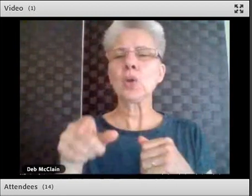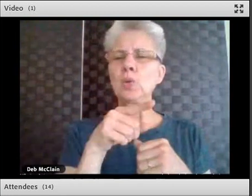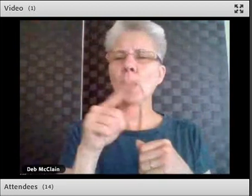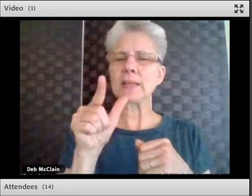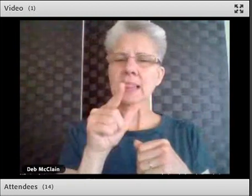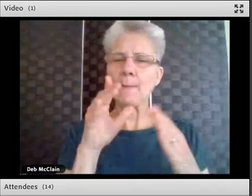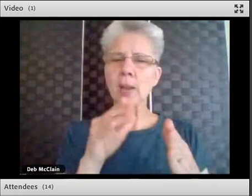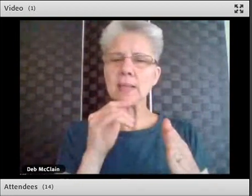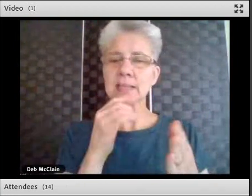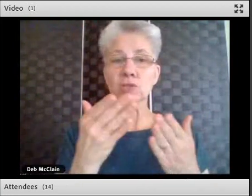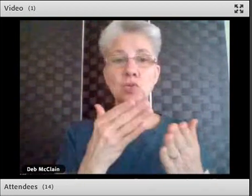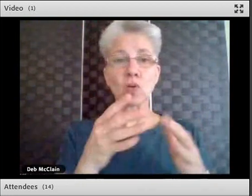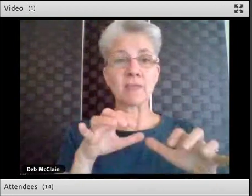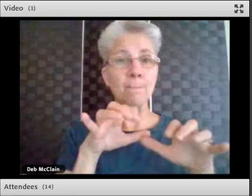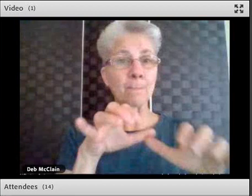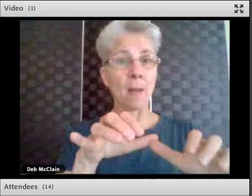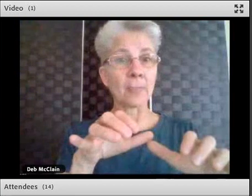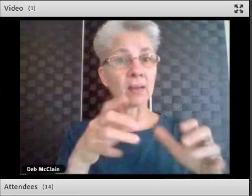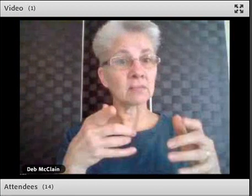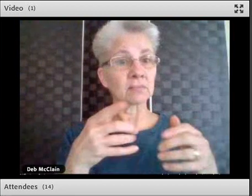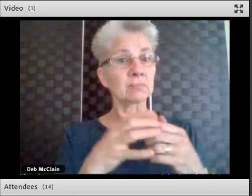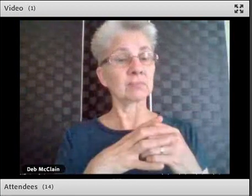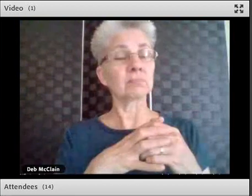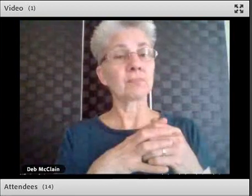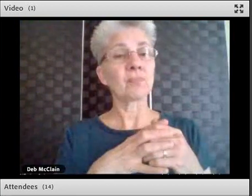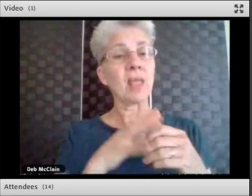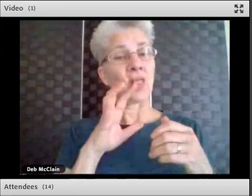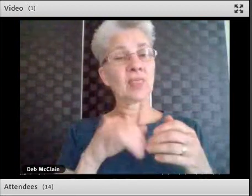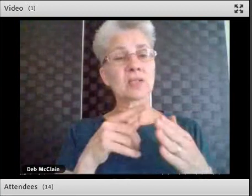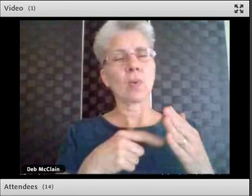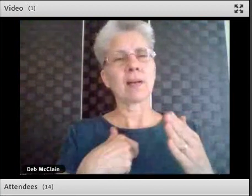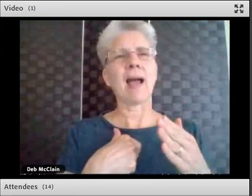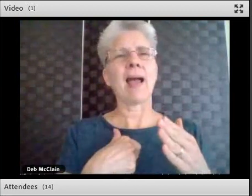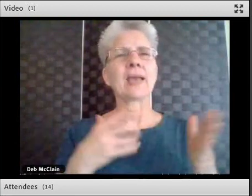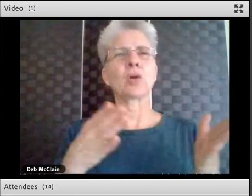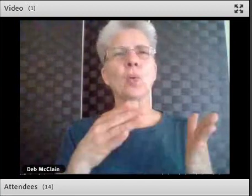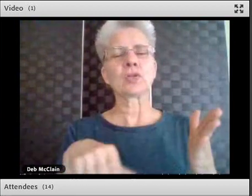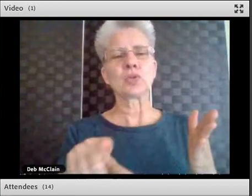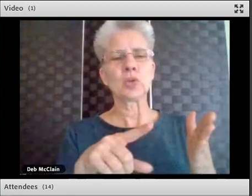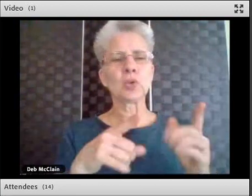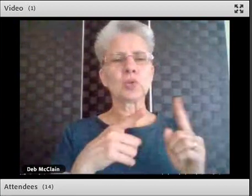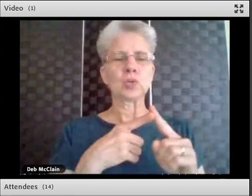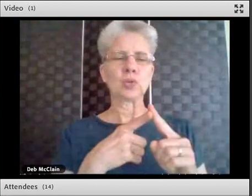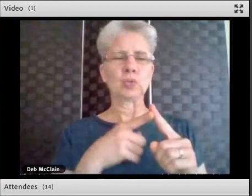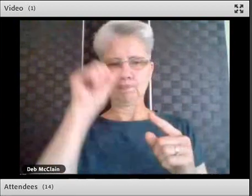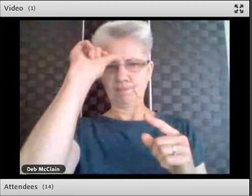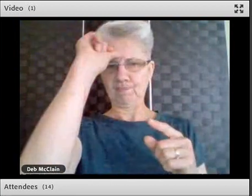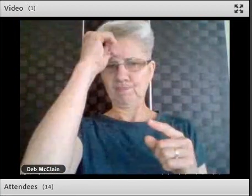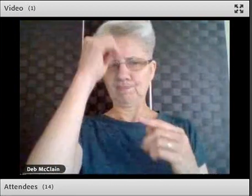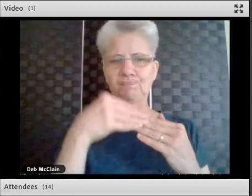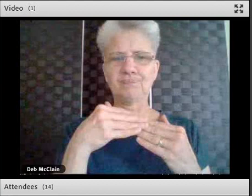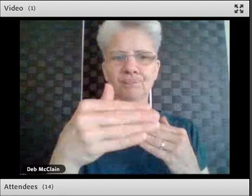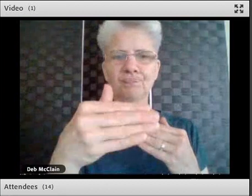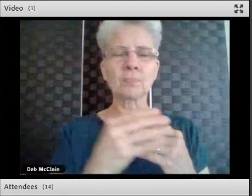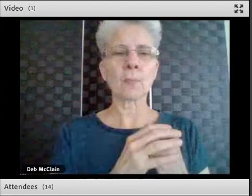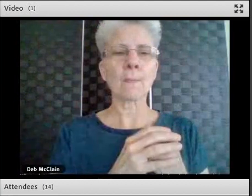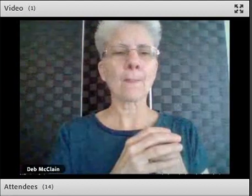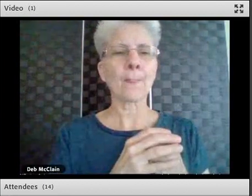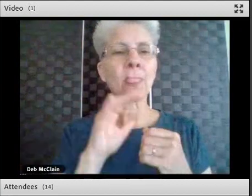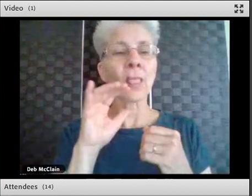and people who serve the public, that is what I would encourage you to carry forward and remember,